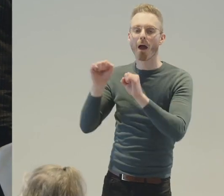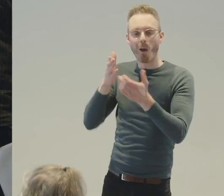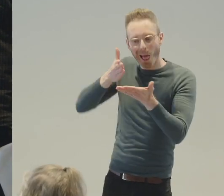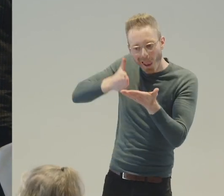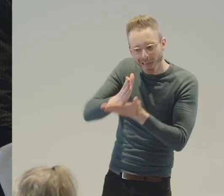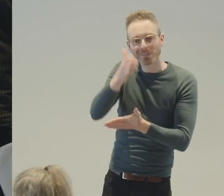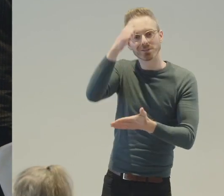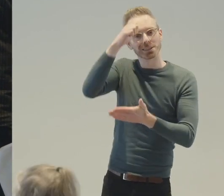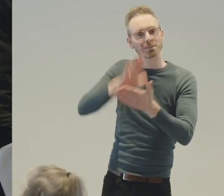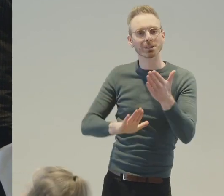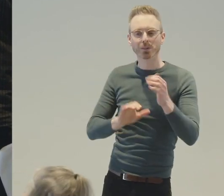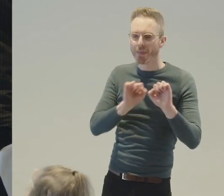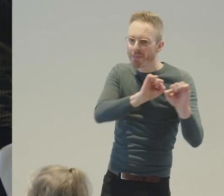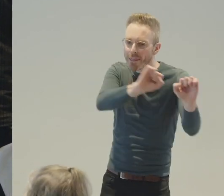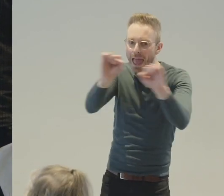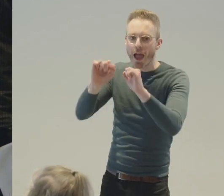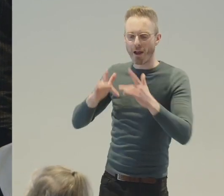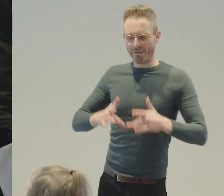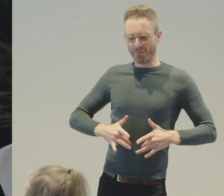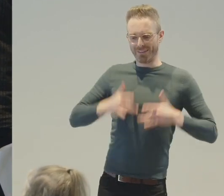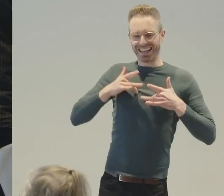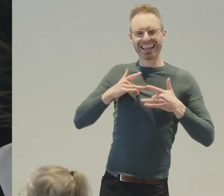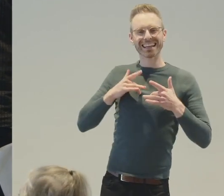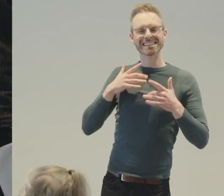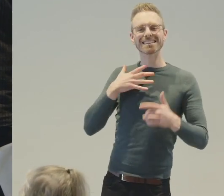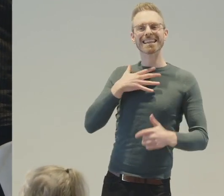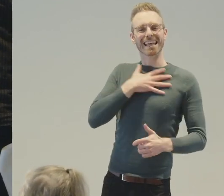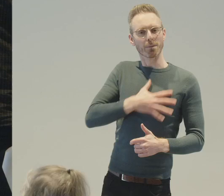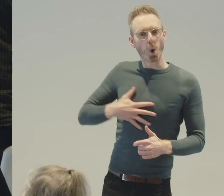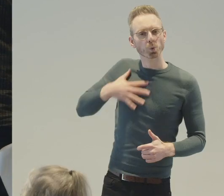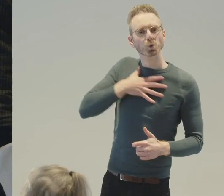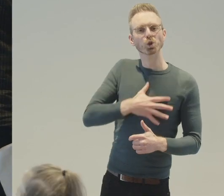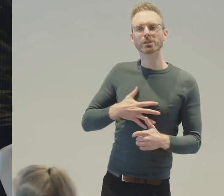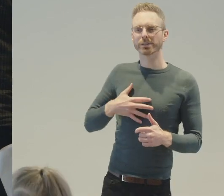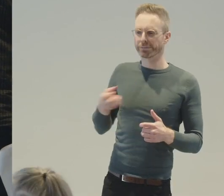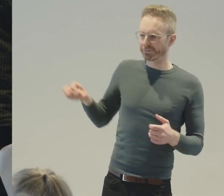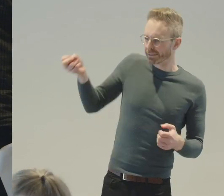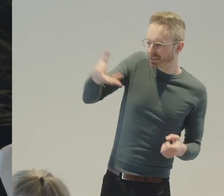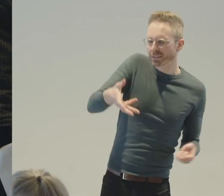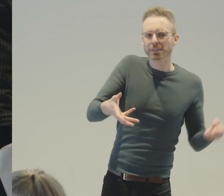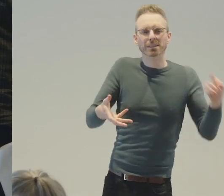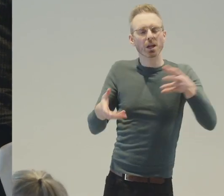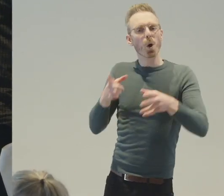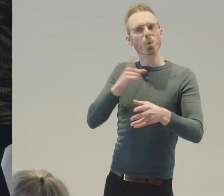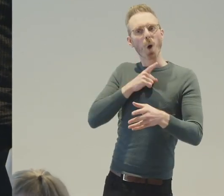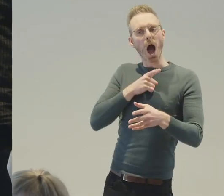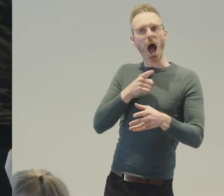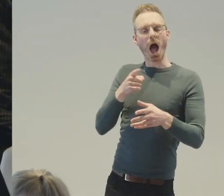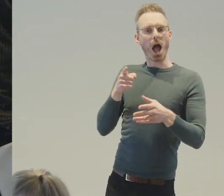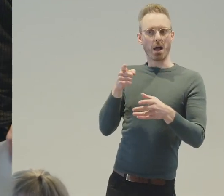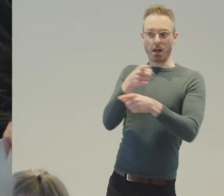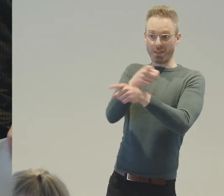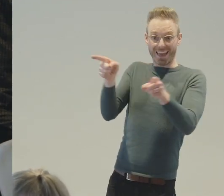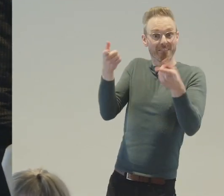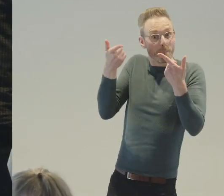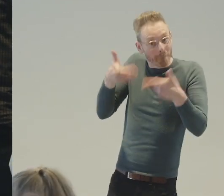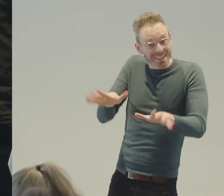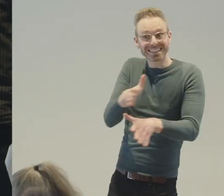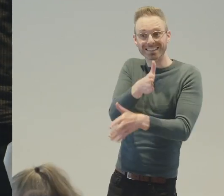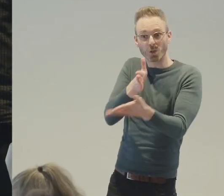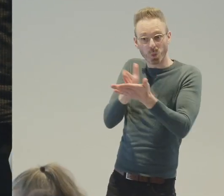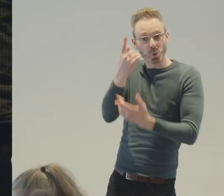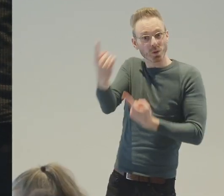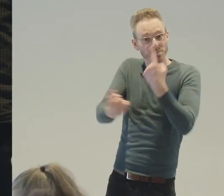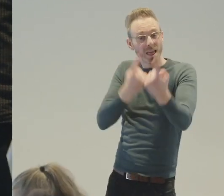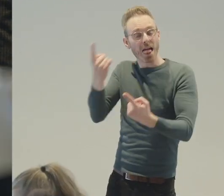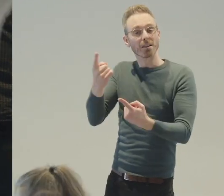feelings and emotions as well, because you've lived it yourself. Brilliant. Thank you so much, Paul. That was brilliant. Thank